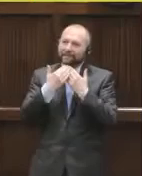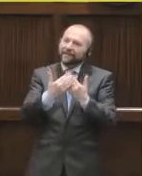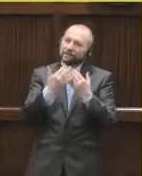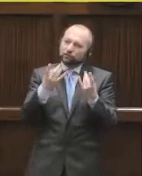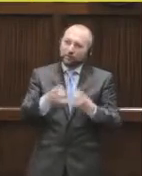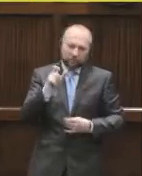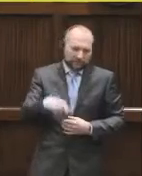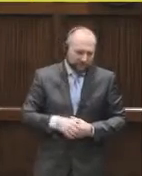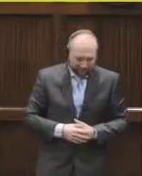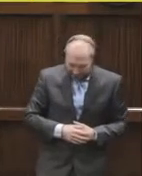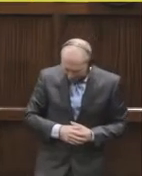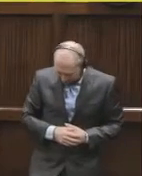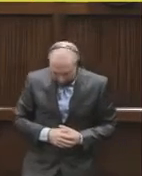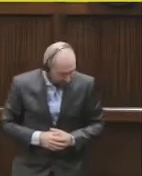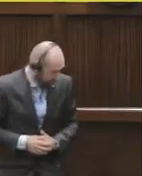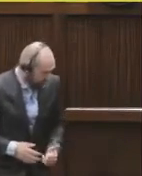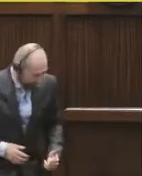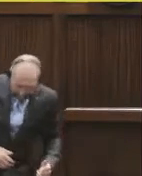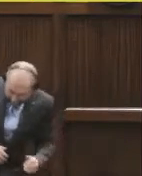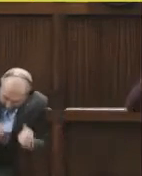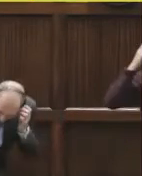Deputy O'Leary.